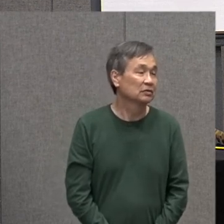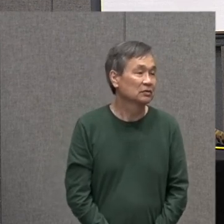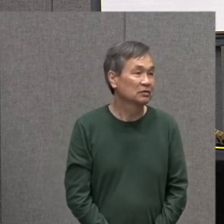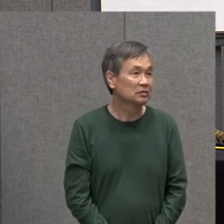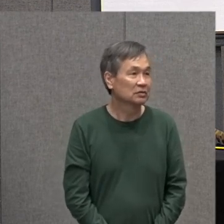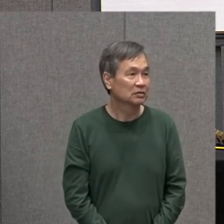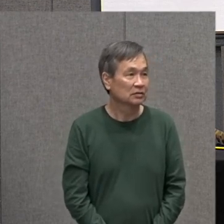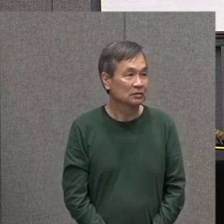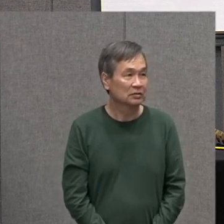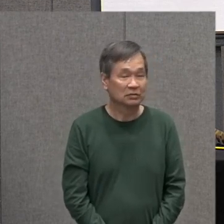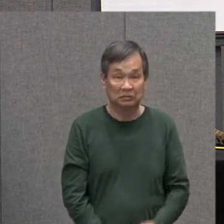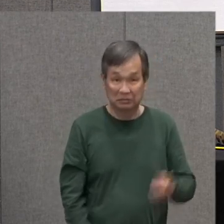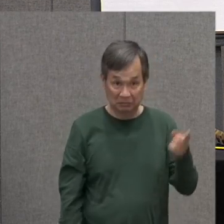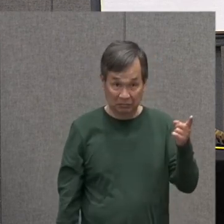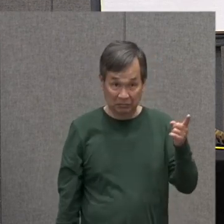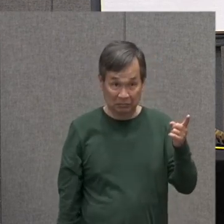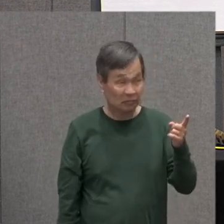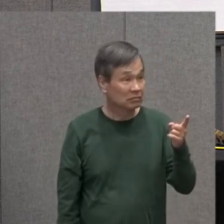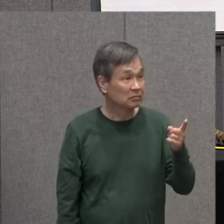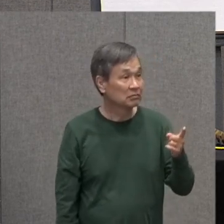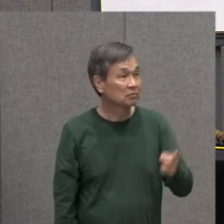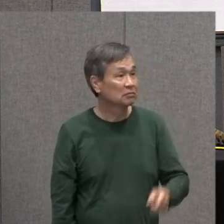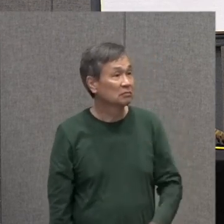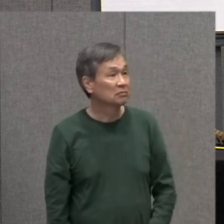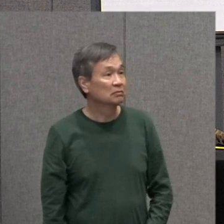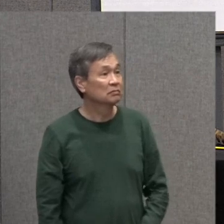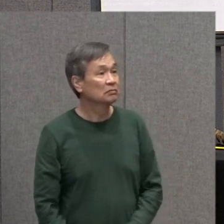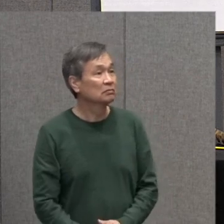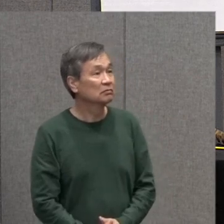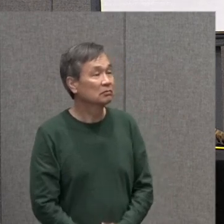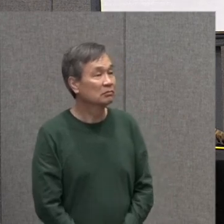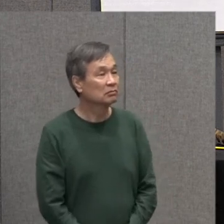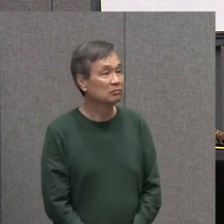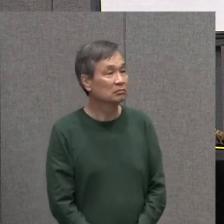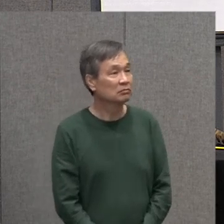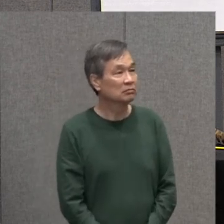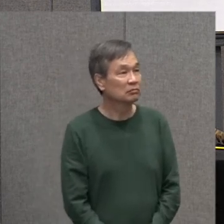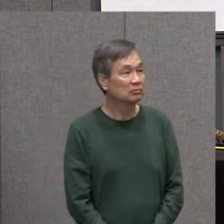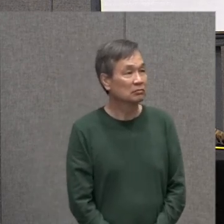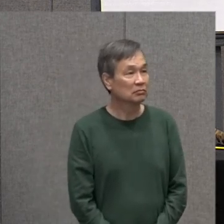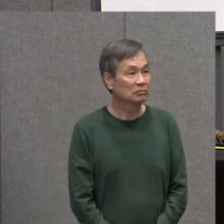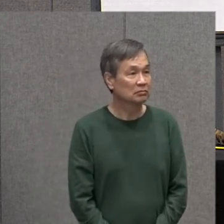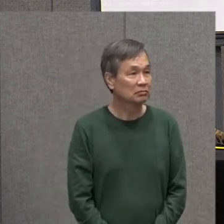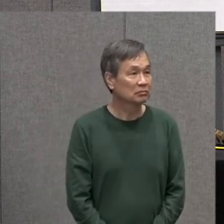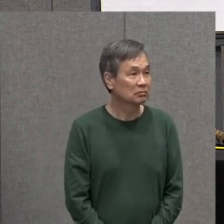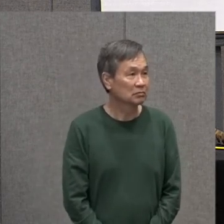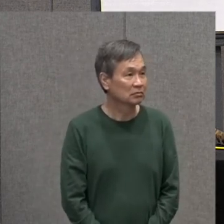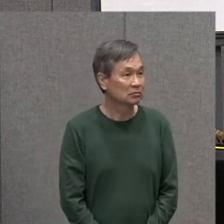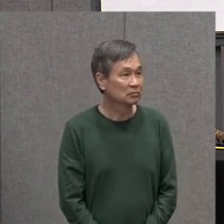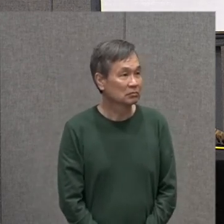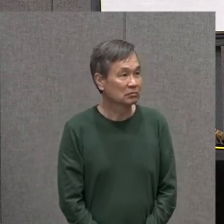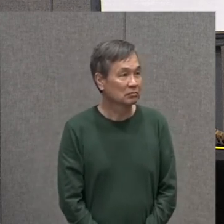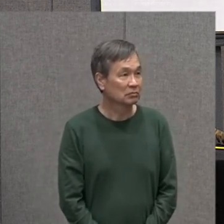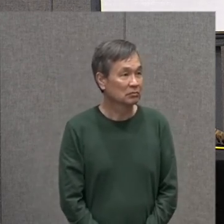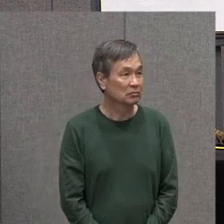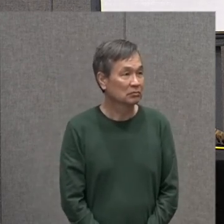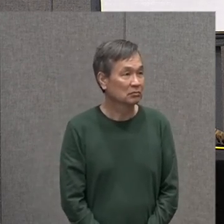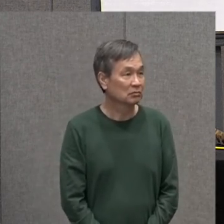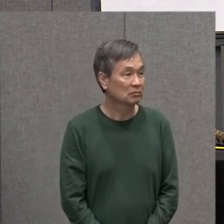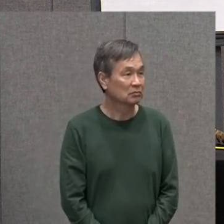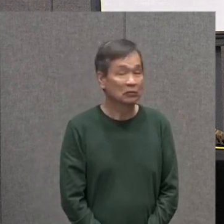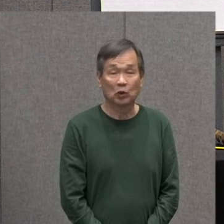so here I have fringe on one side, fringe on the other side. Now, with these